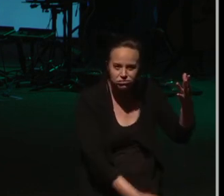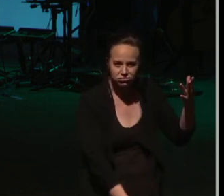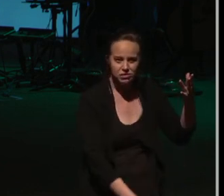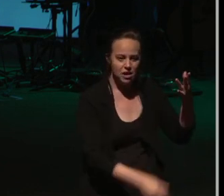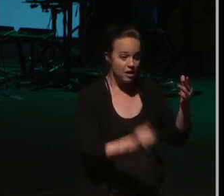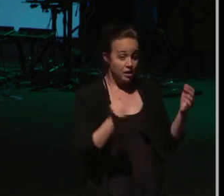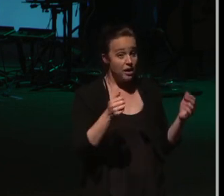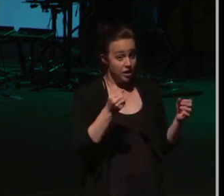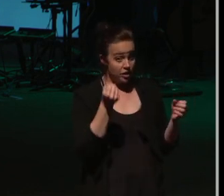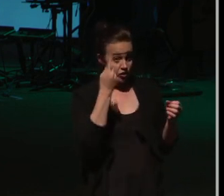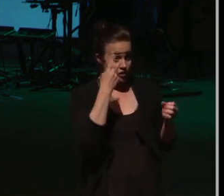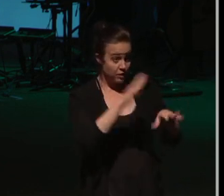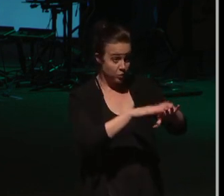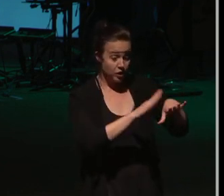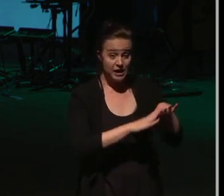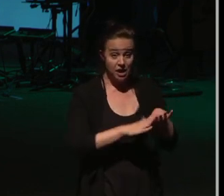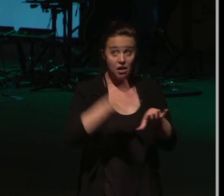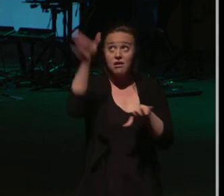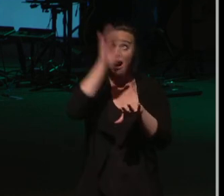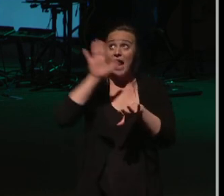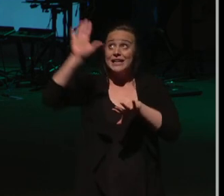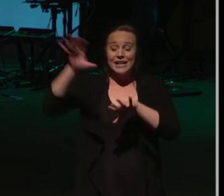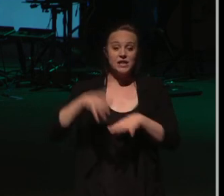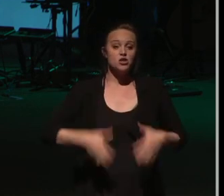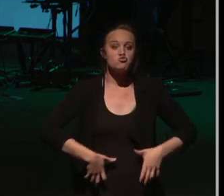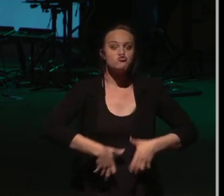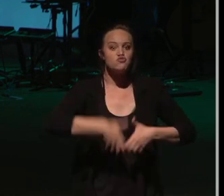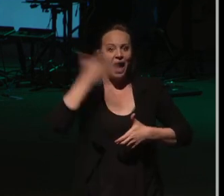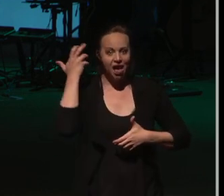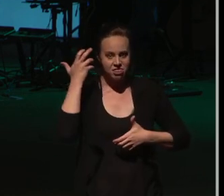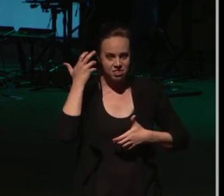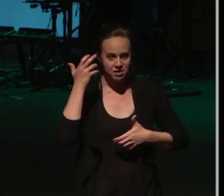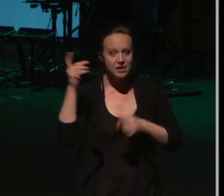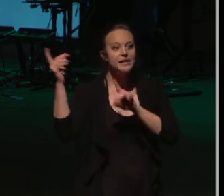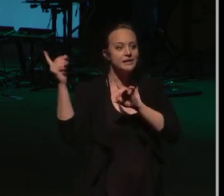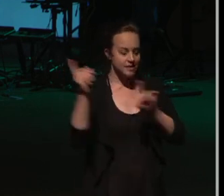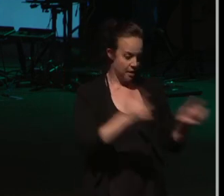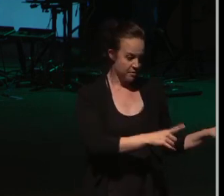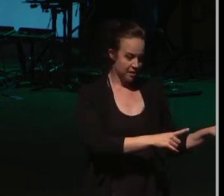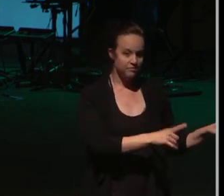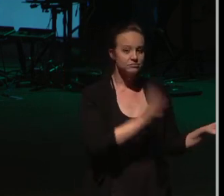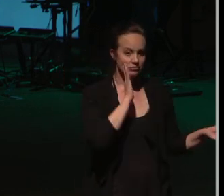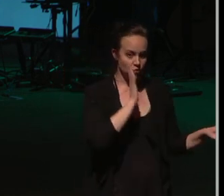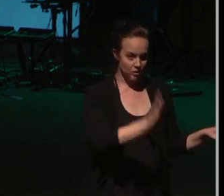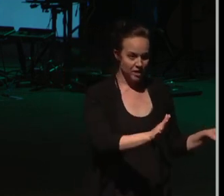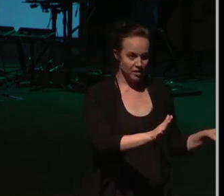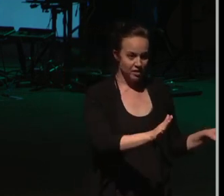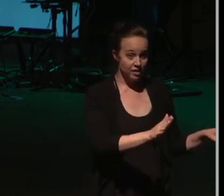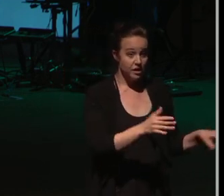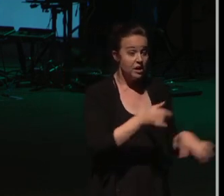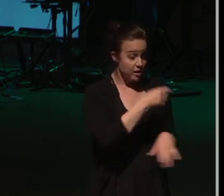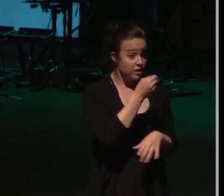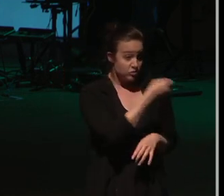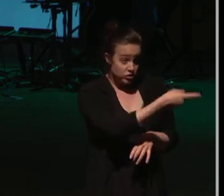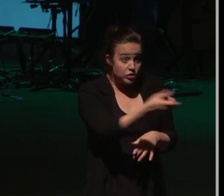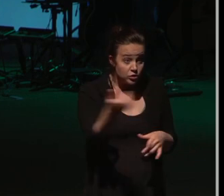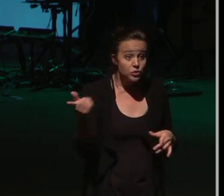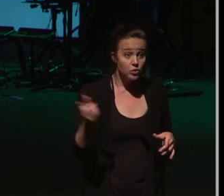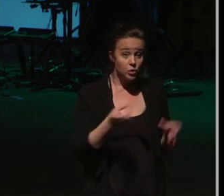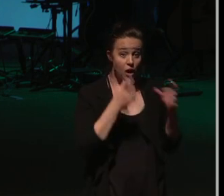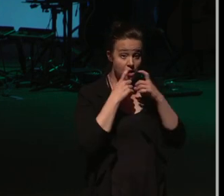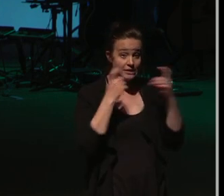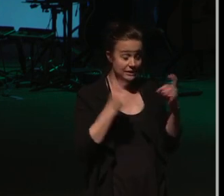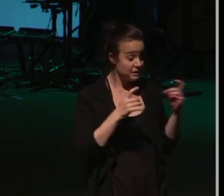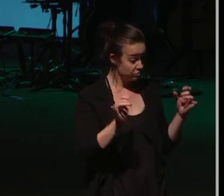coming. In these you too once walked, when you were living in them. But now you must put them all away: